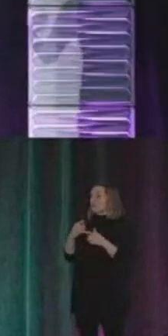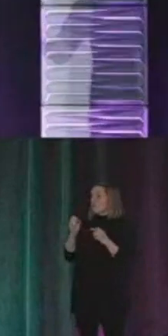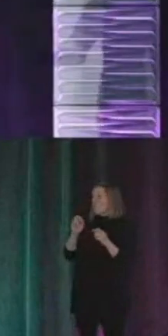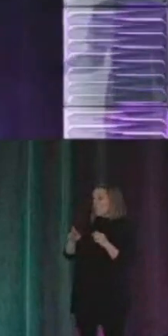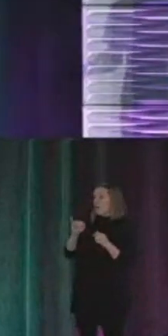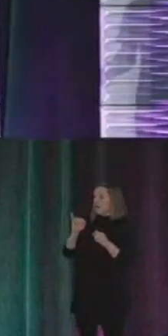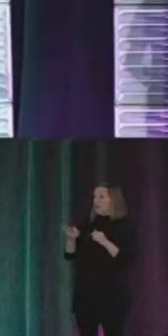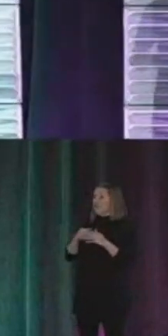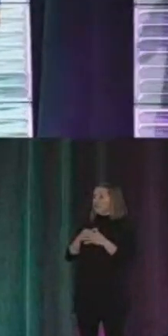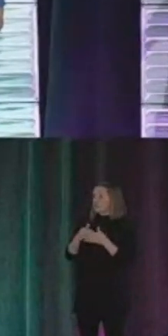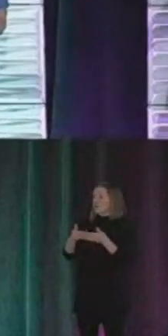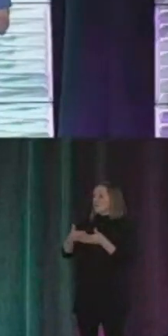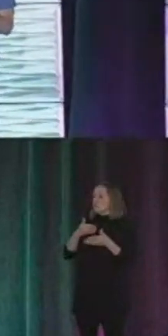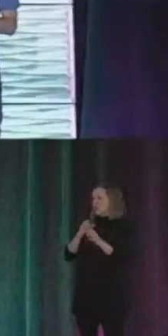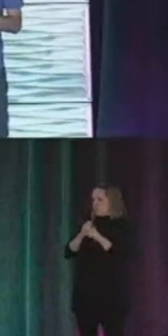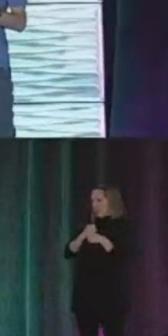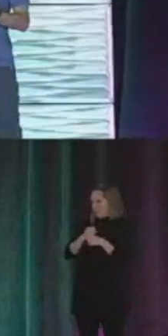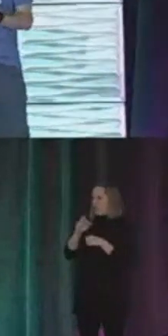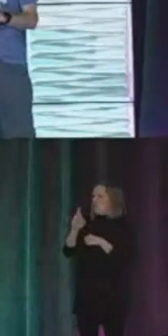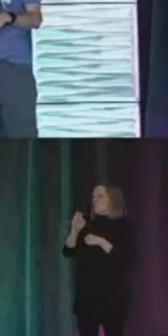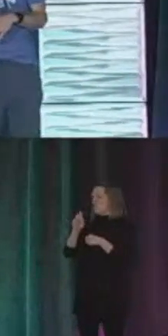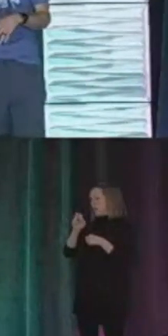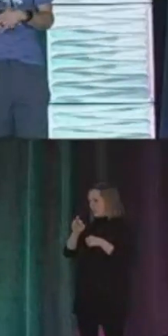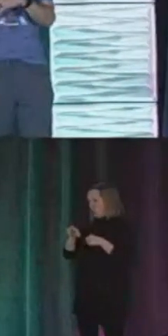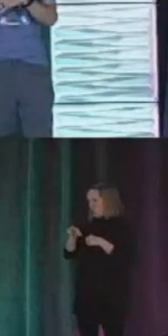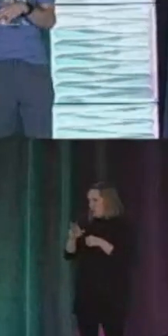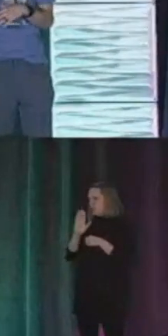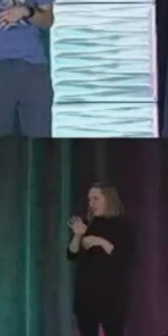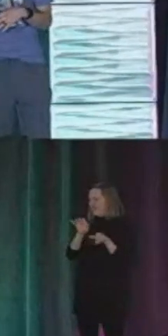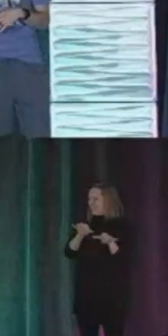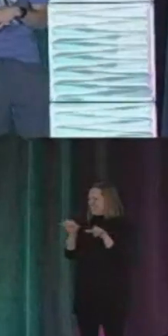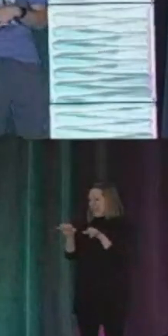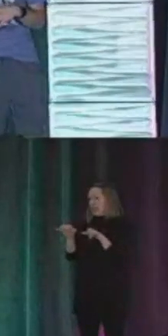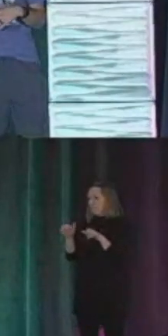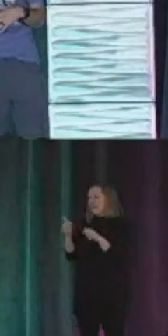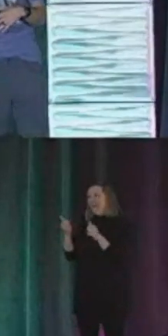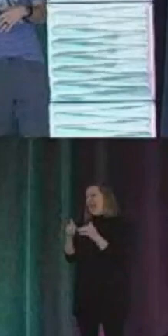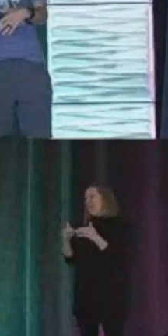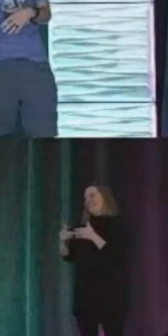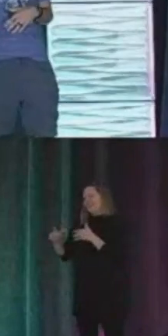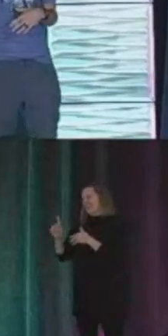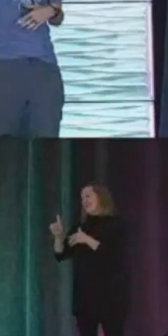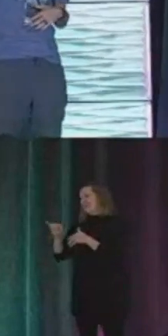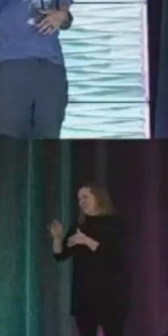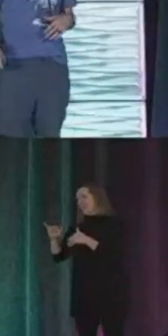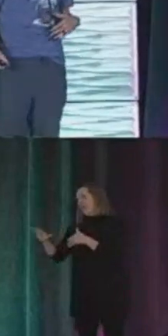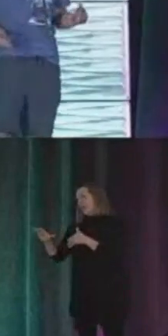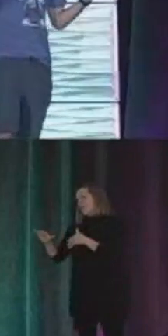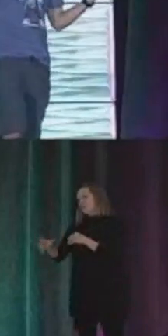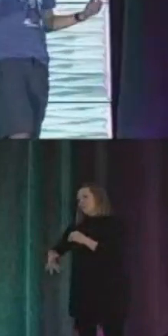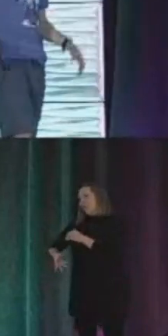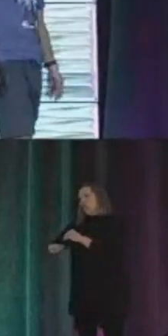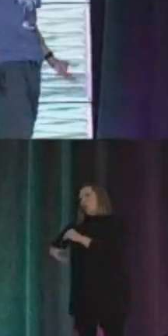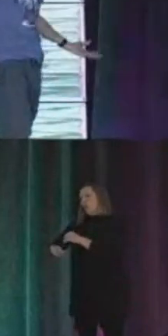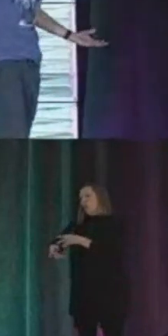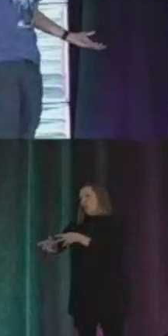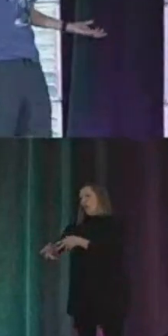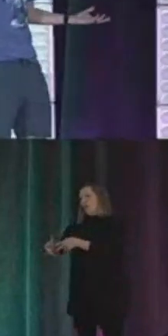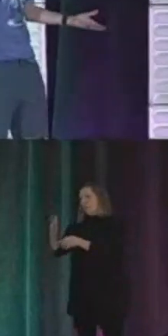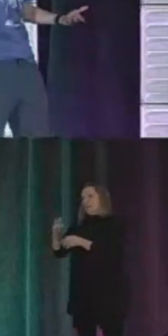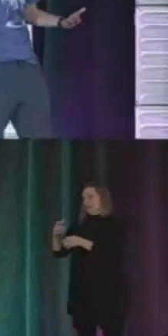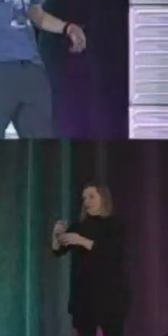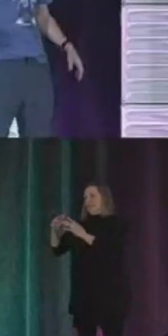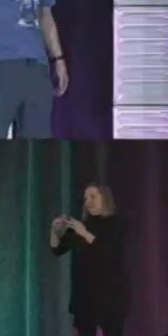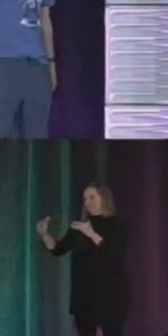Or if it's pre-rendered, you're going to have sort of the same thing, but any dynamic stuff is going to be just a loader because it's dynamic. We